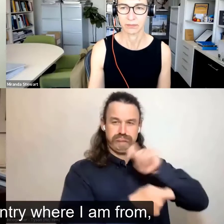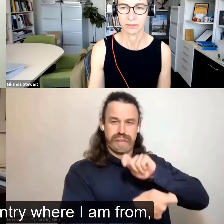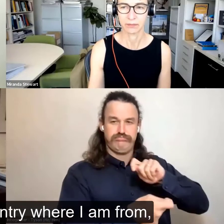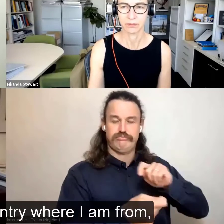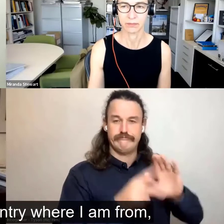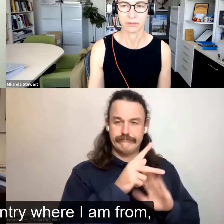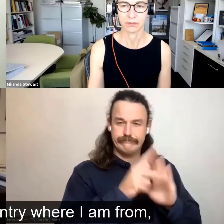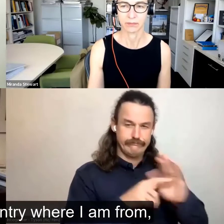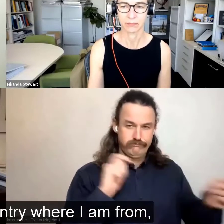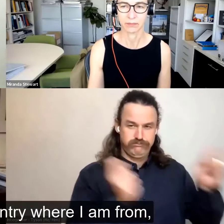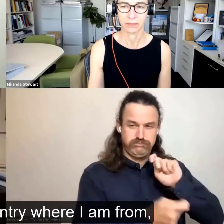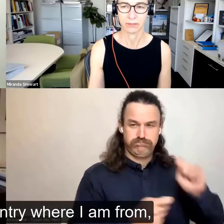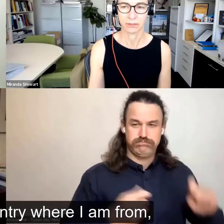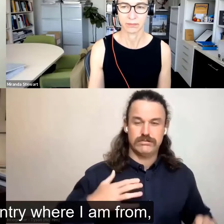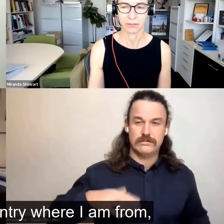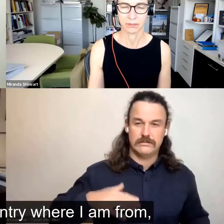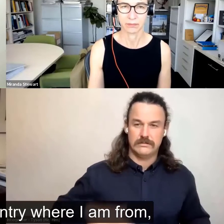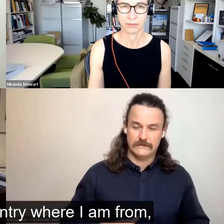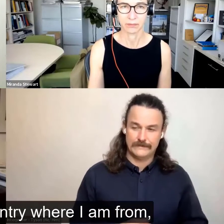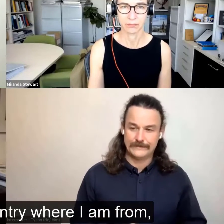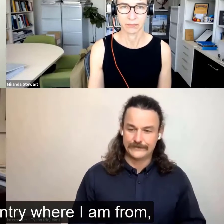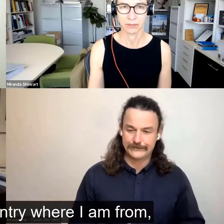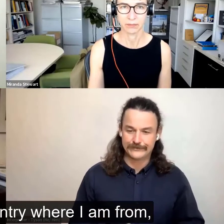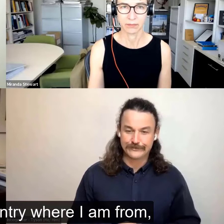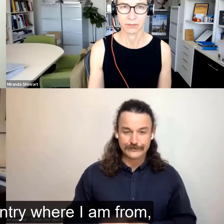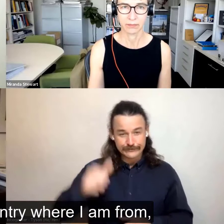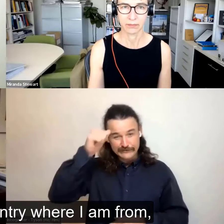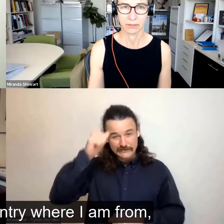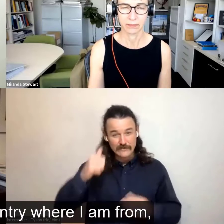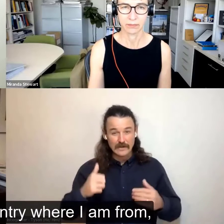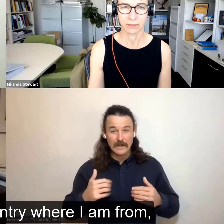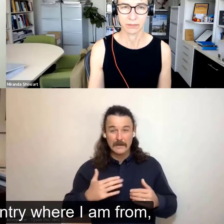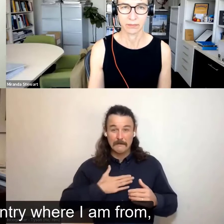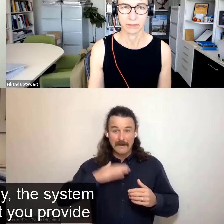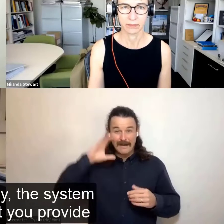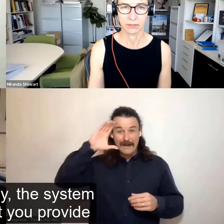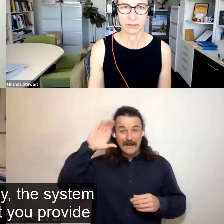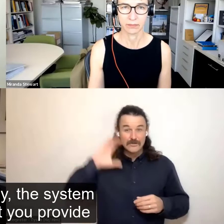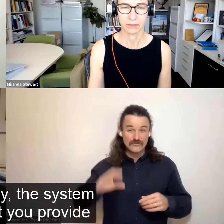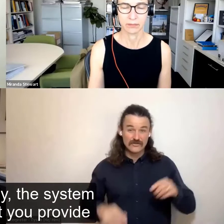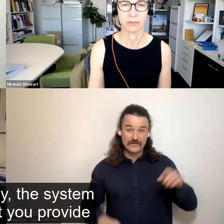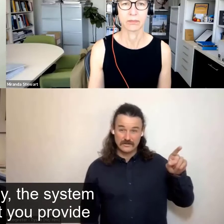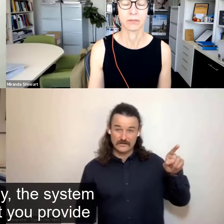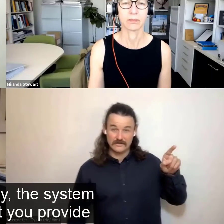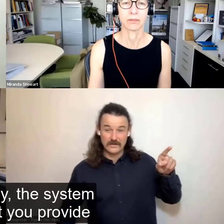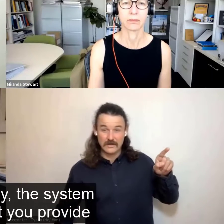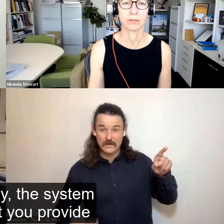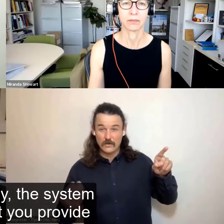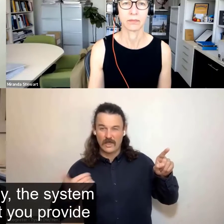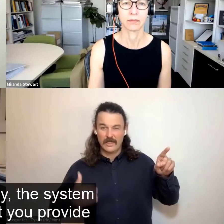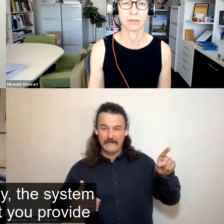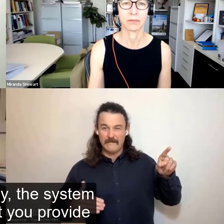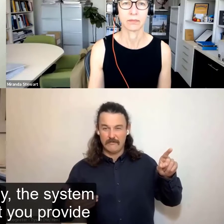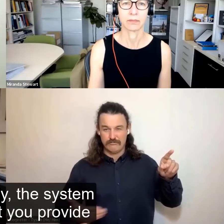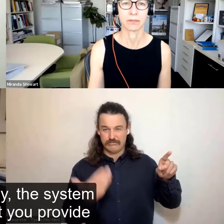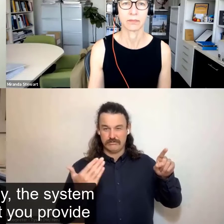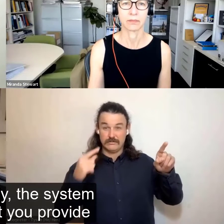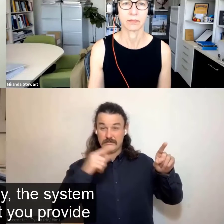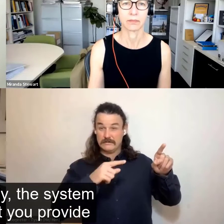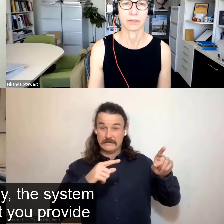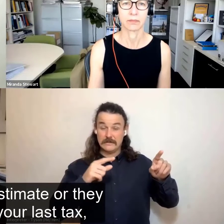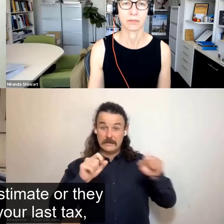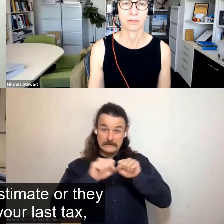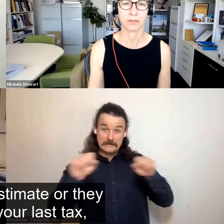I know in the country where I am from, the system means that